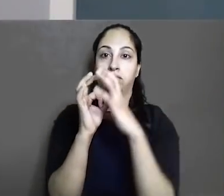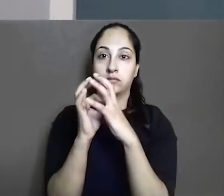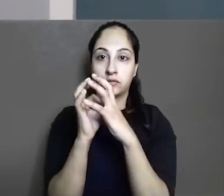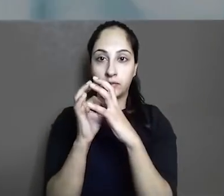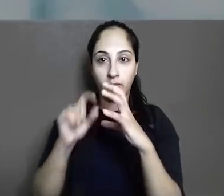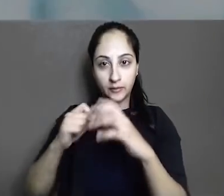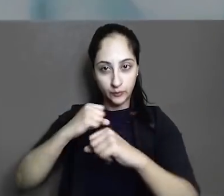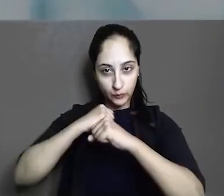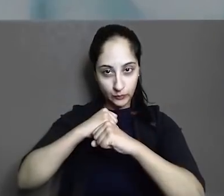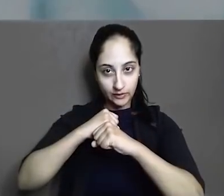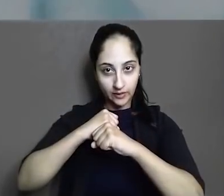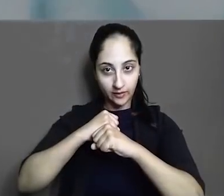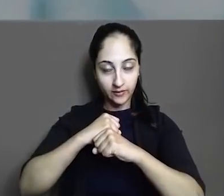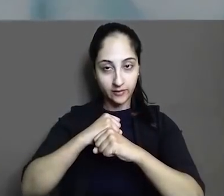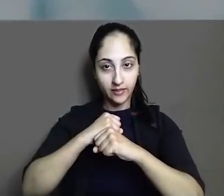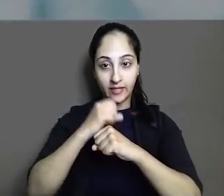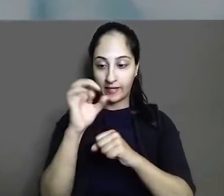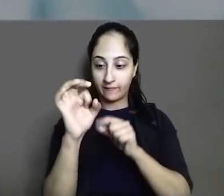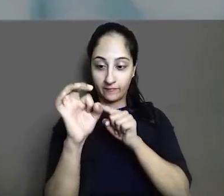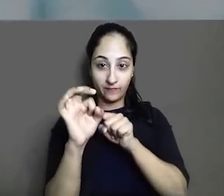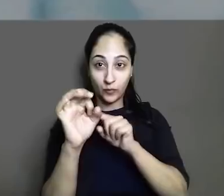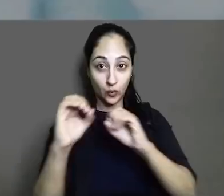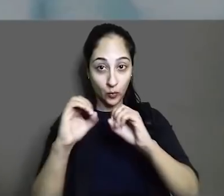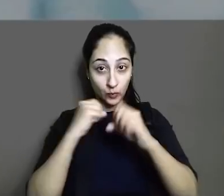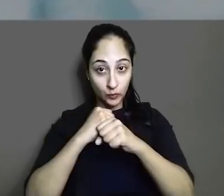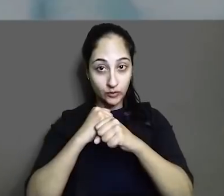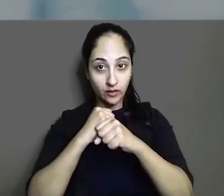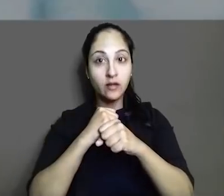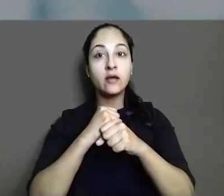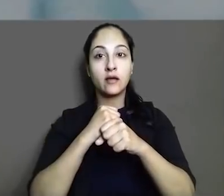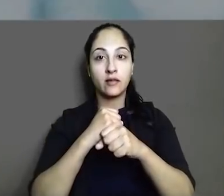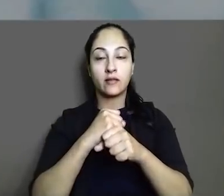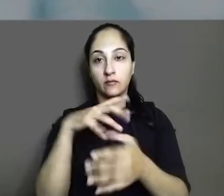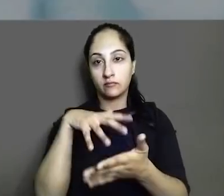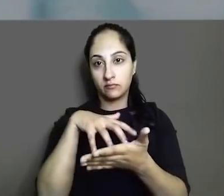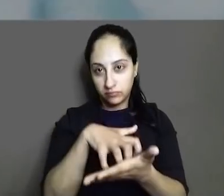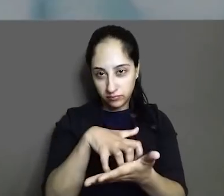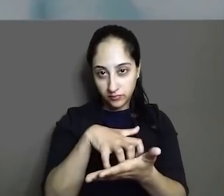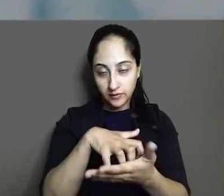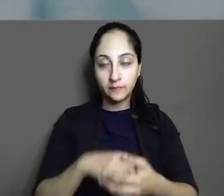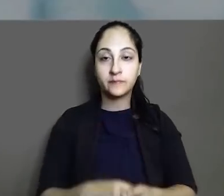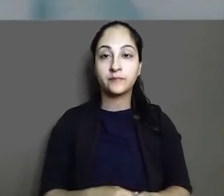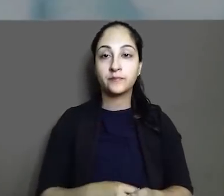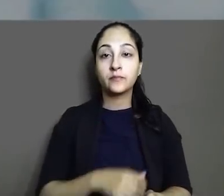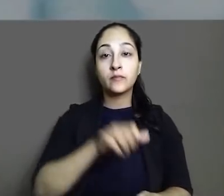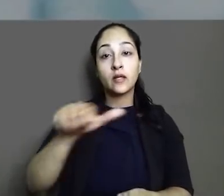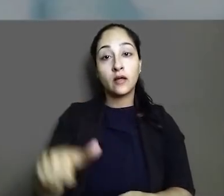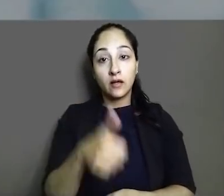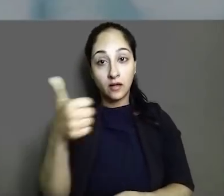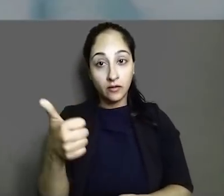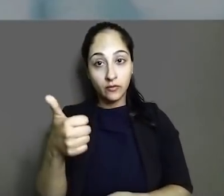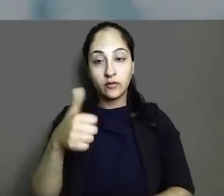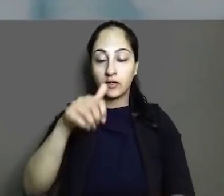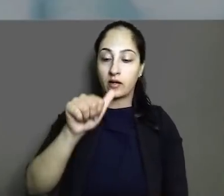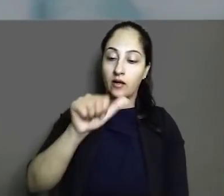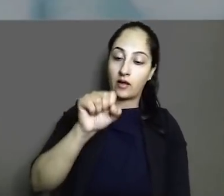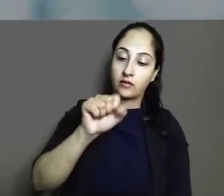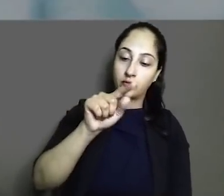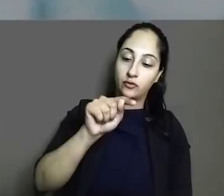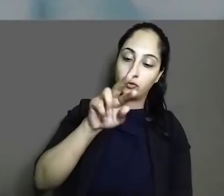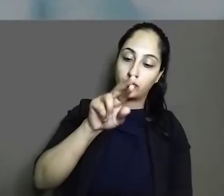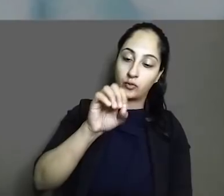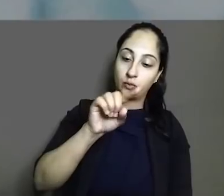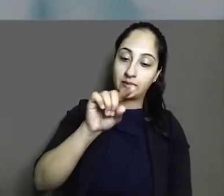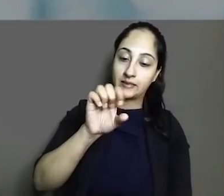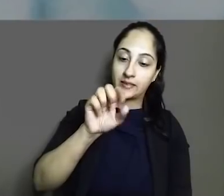the genetic code of the spike protein. And this DNA is wrapped in a different envelope for delivery. The envelope is a harmless